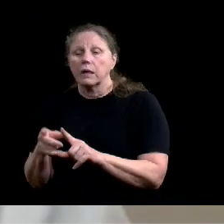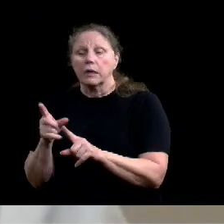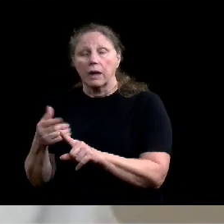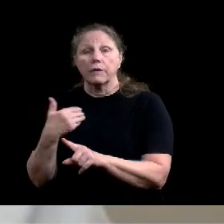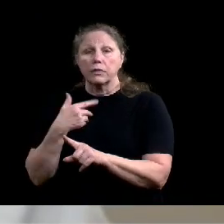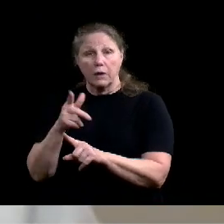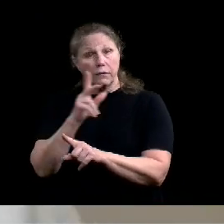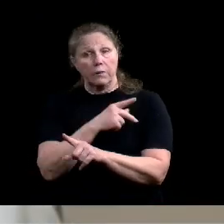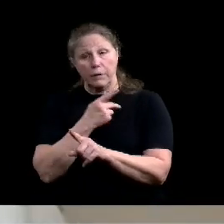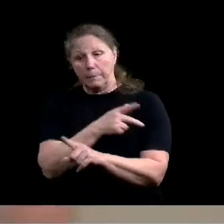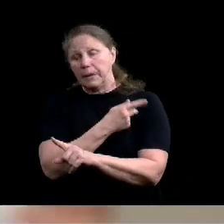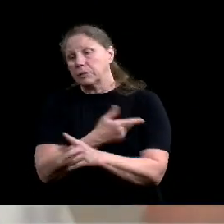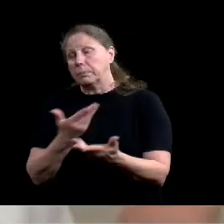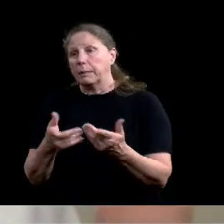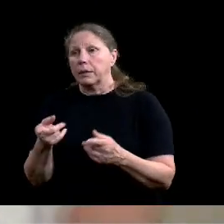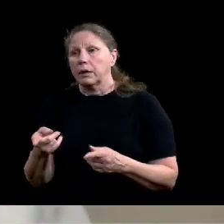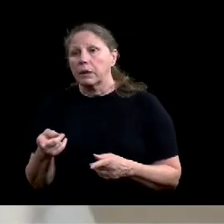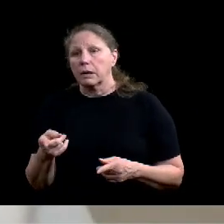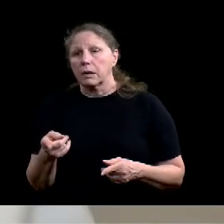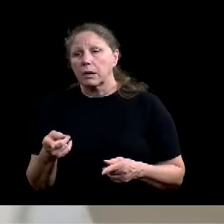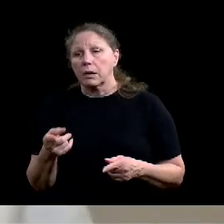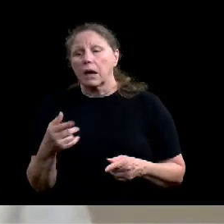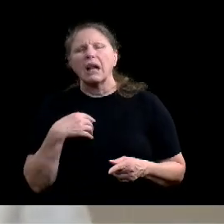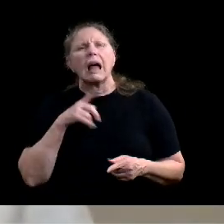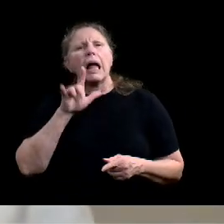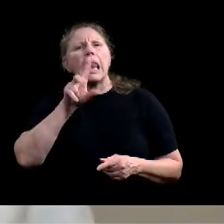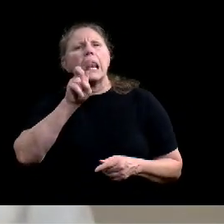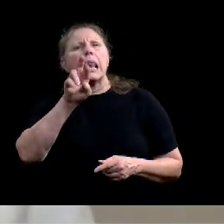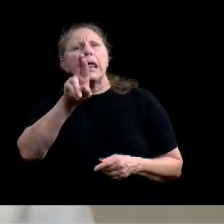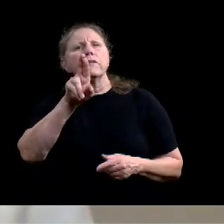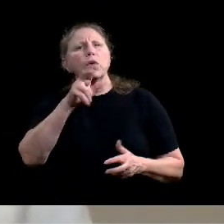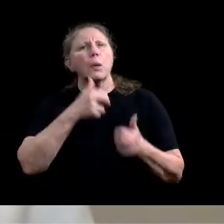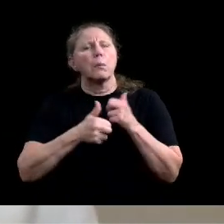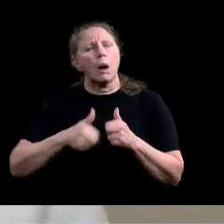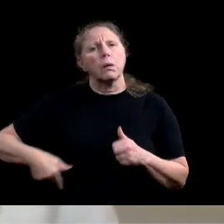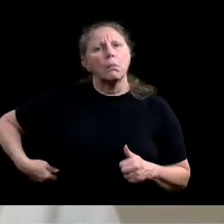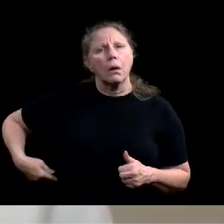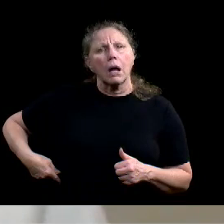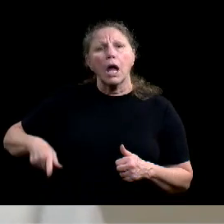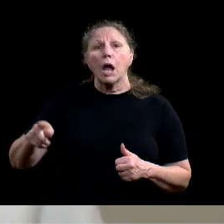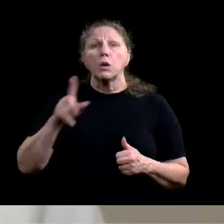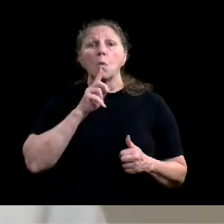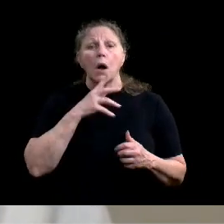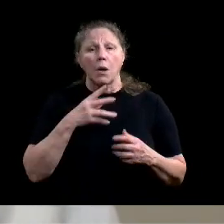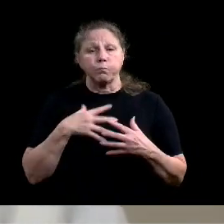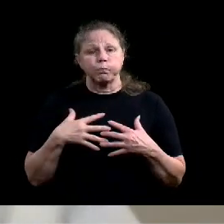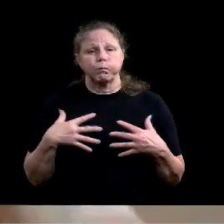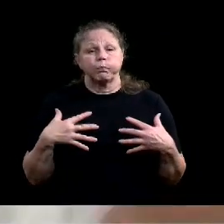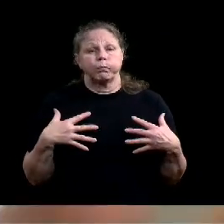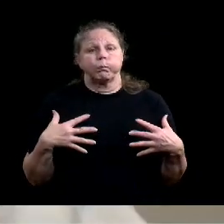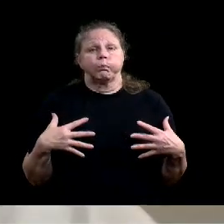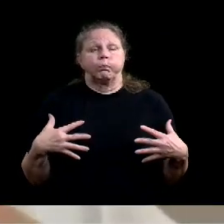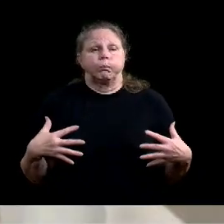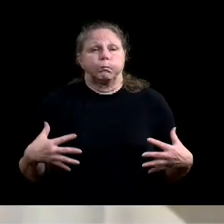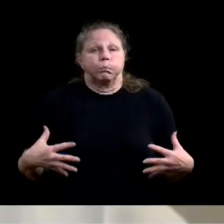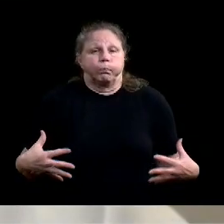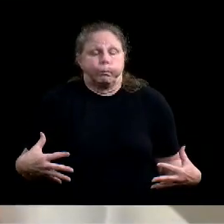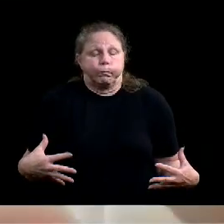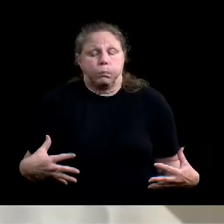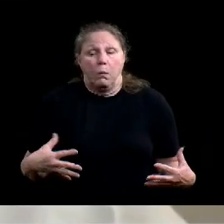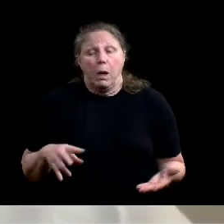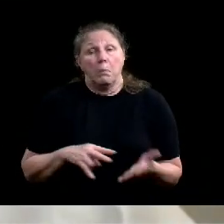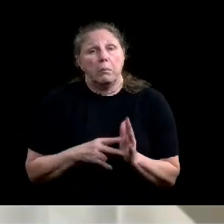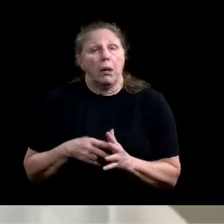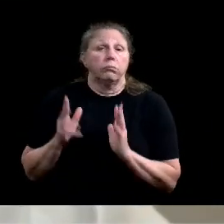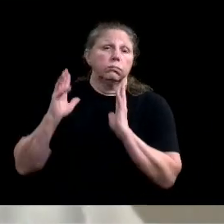for example, and you're accumulating fluid, we don't want to say, hey, we don't want to hear from you.